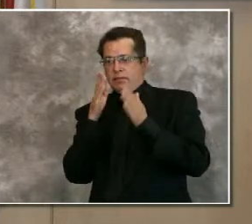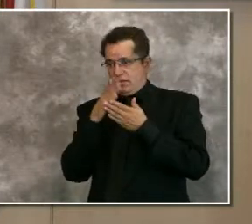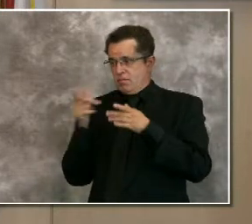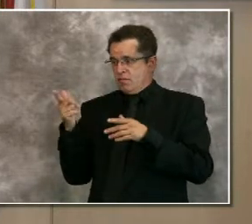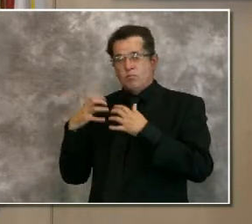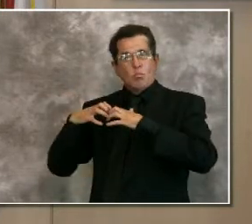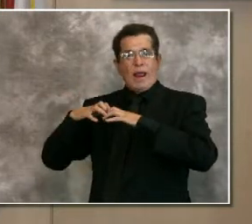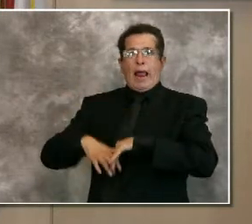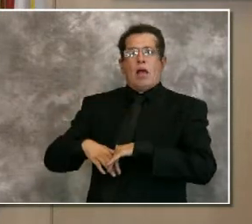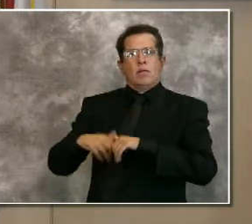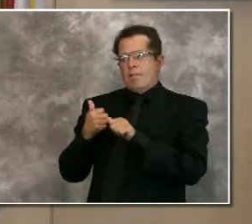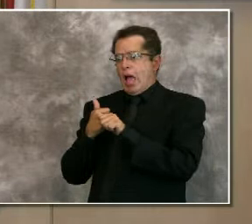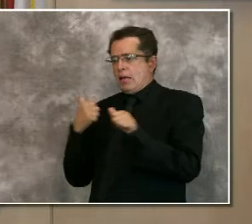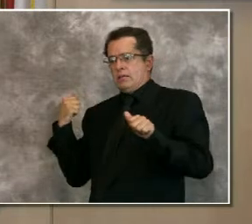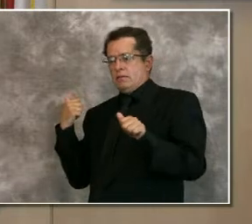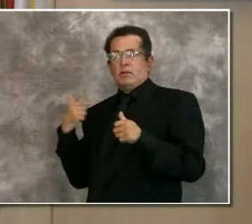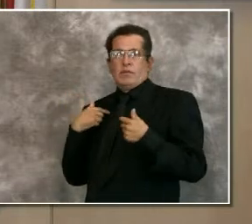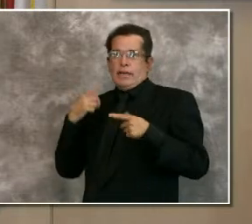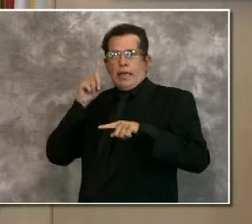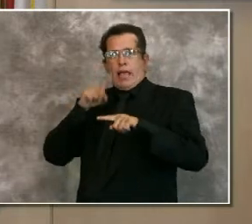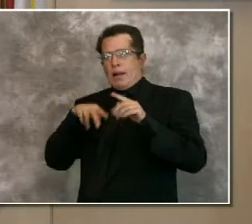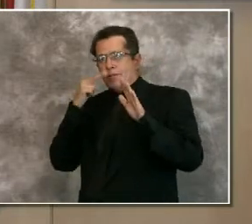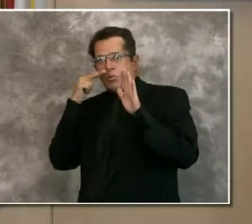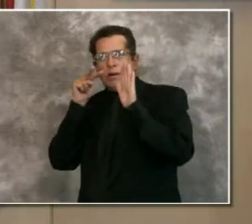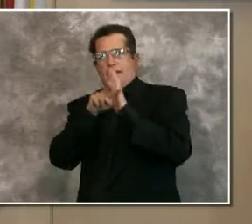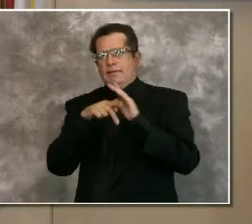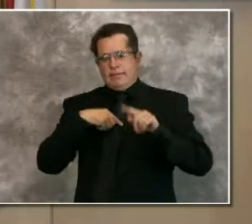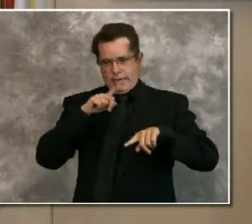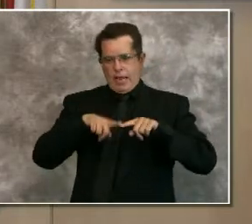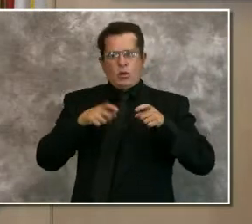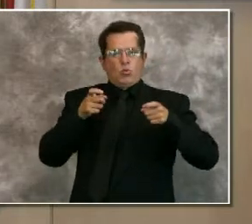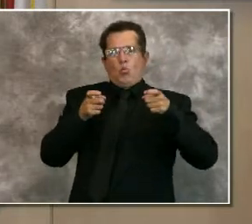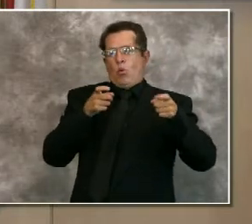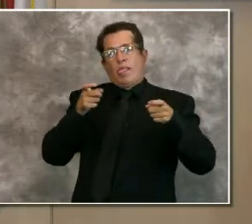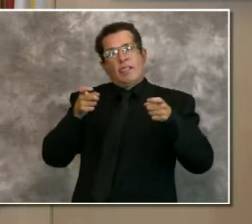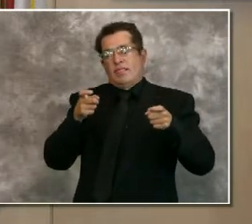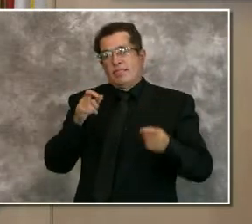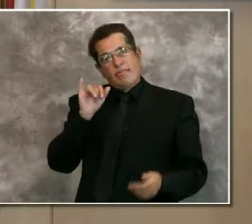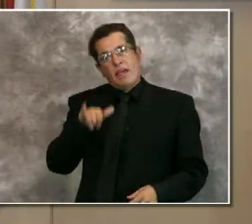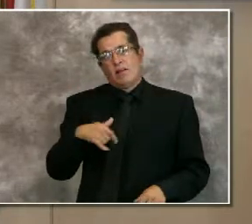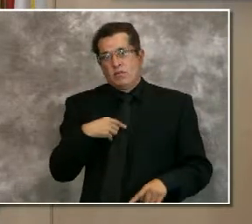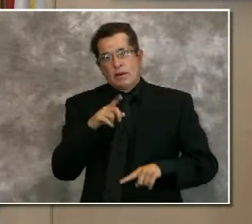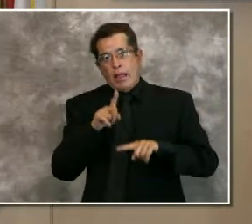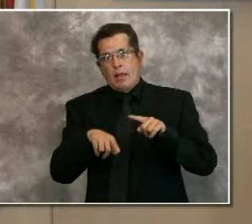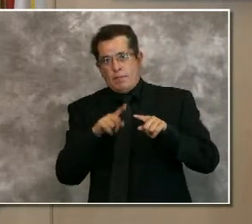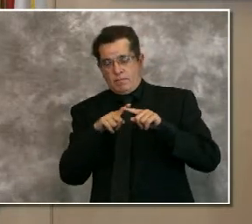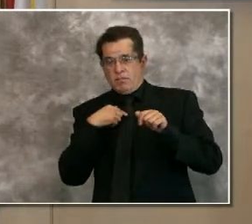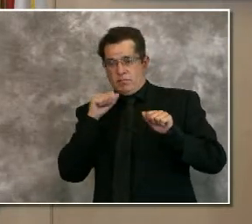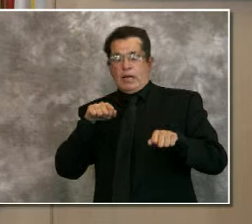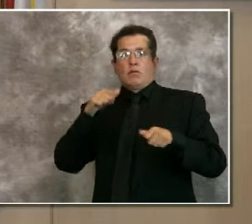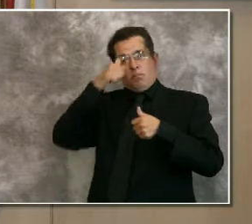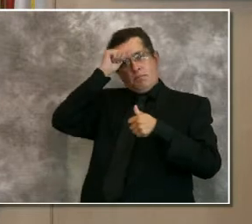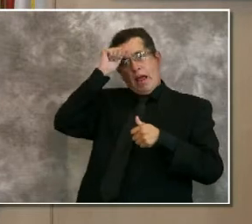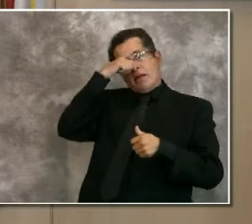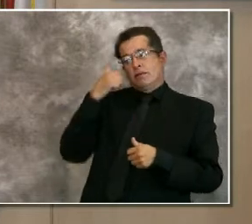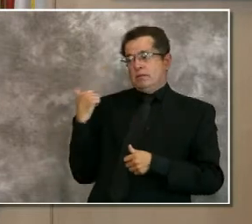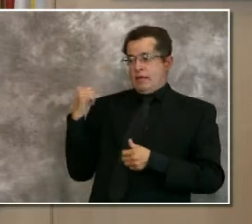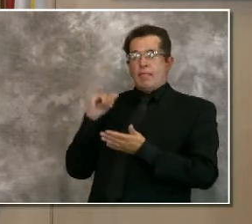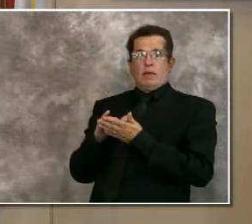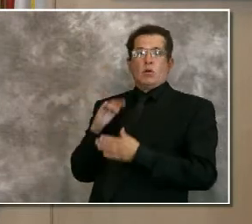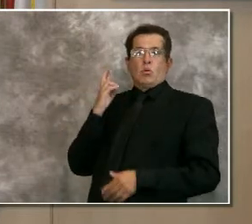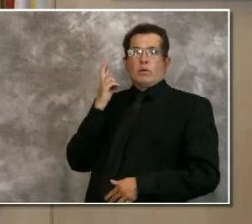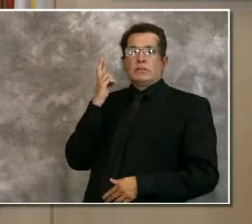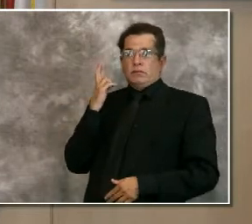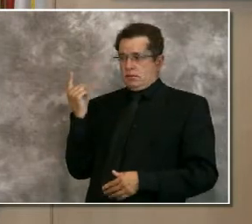known. And so we can't control those factors, but we can be mindful of them, and that will help